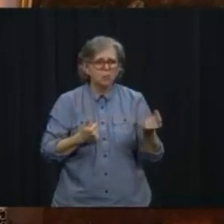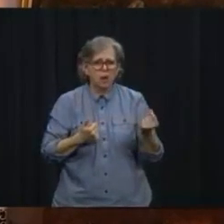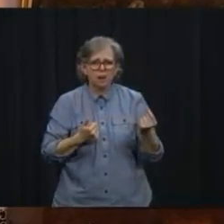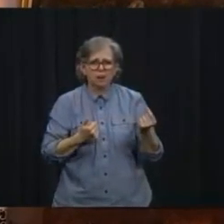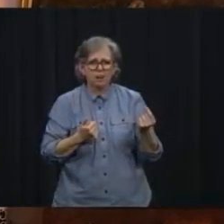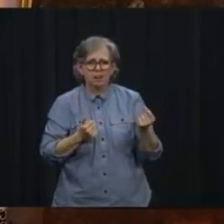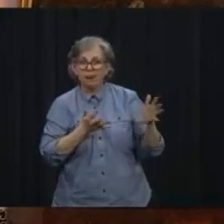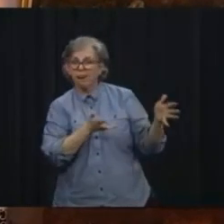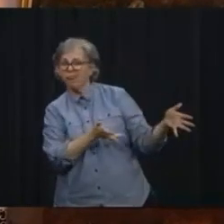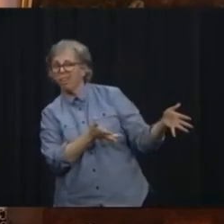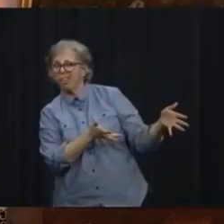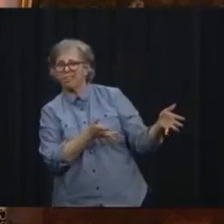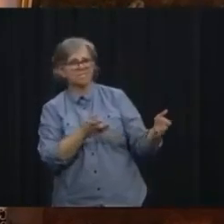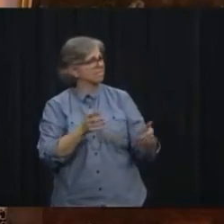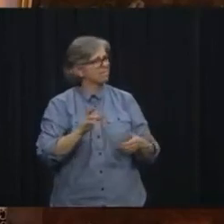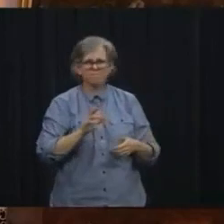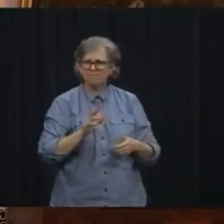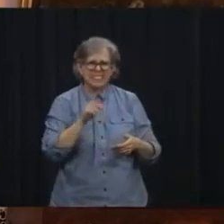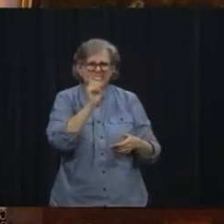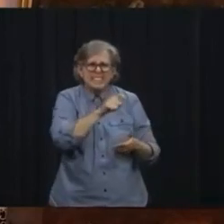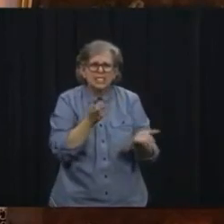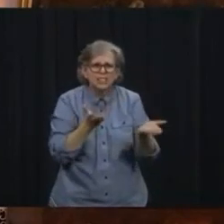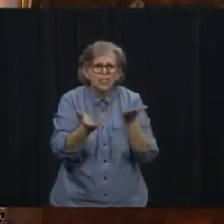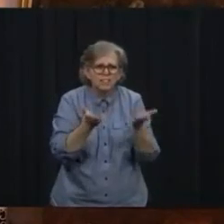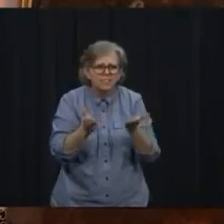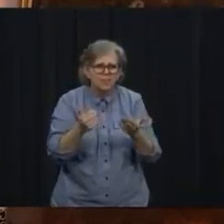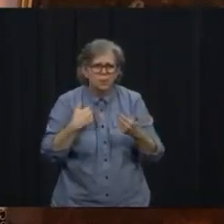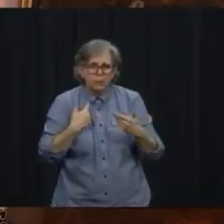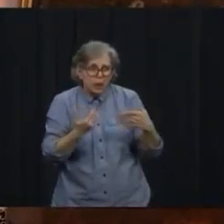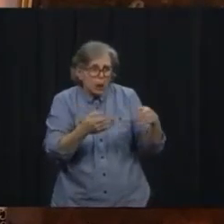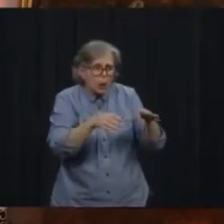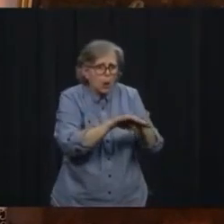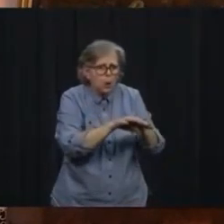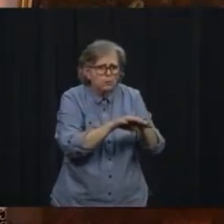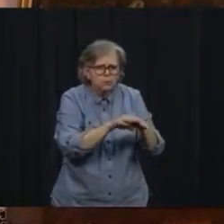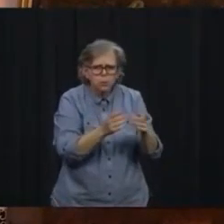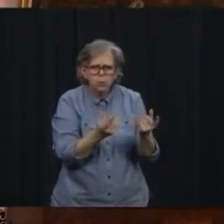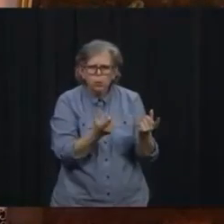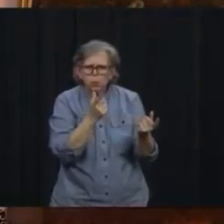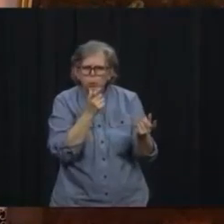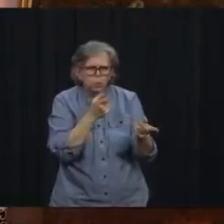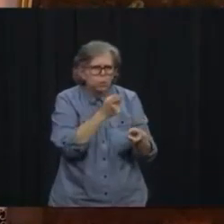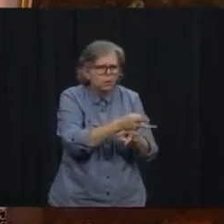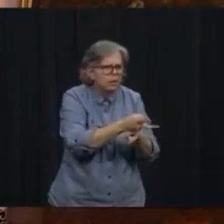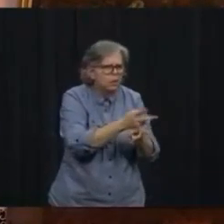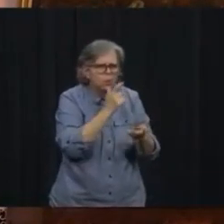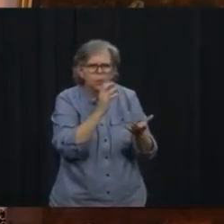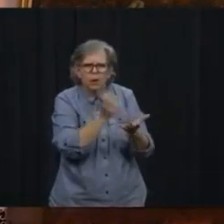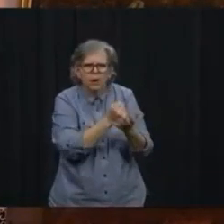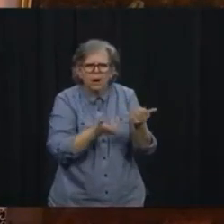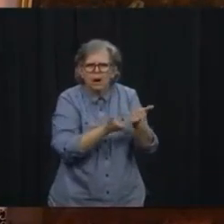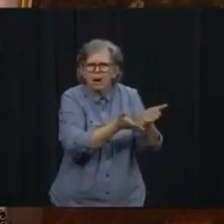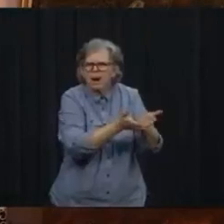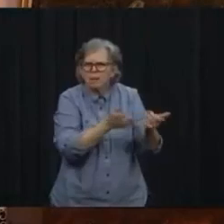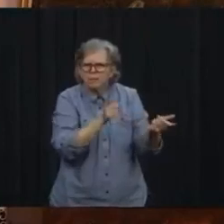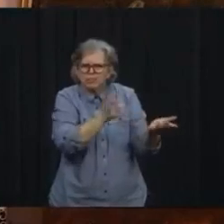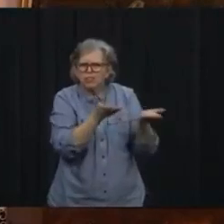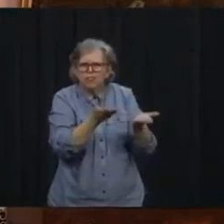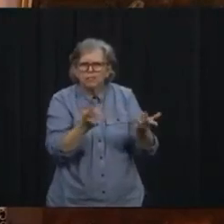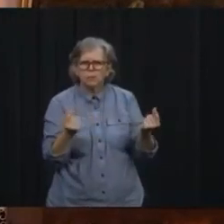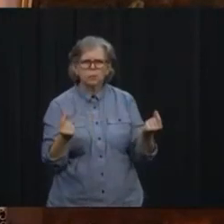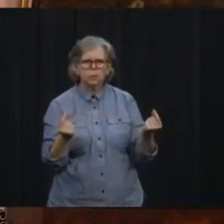The individuals who I'm talking about today are